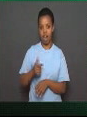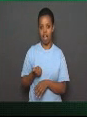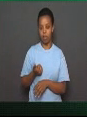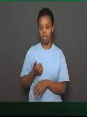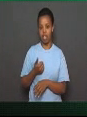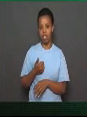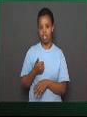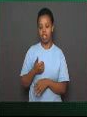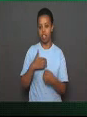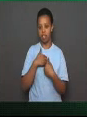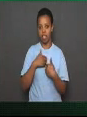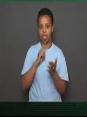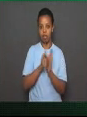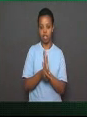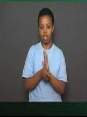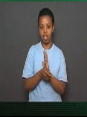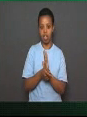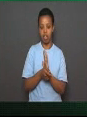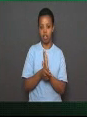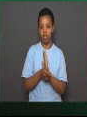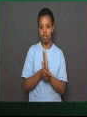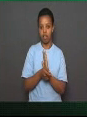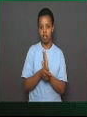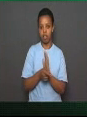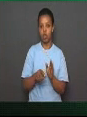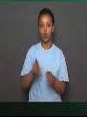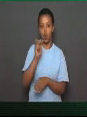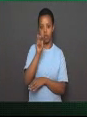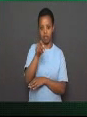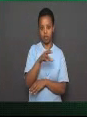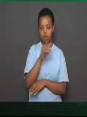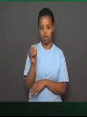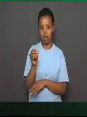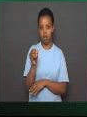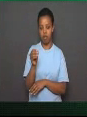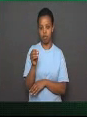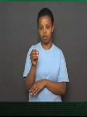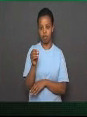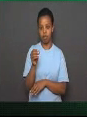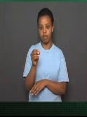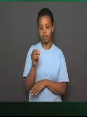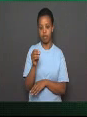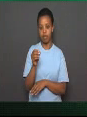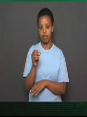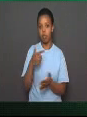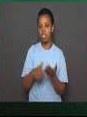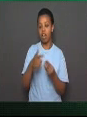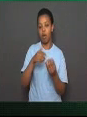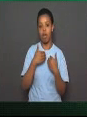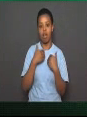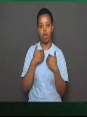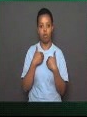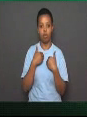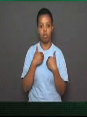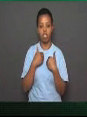as whales or dolphins. Many organisms in this area feed